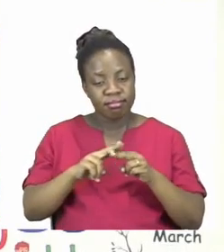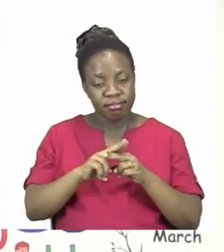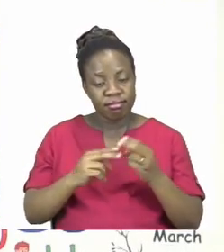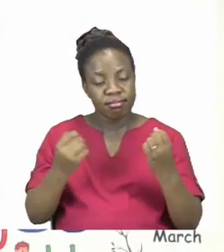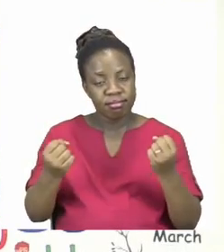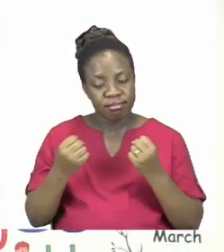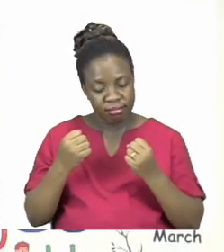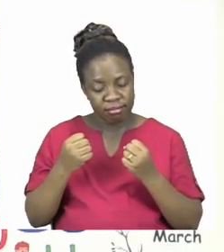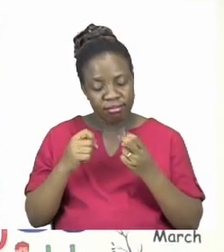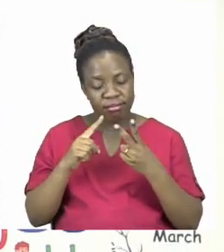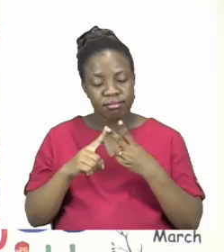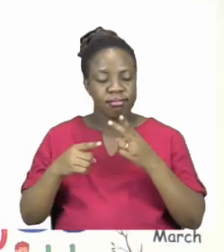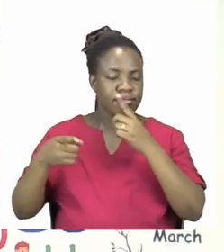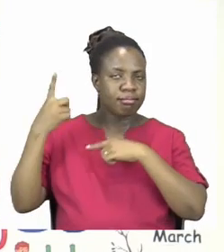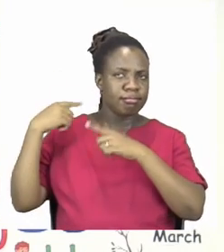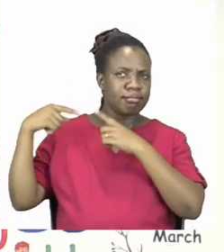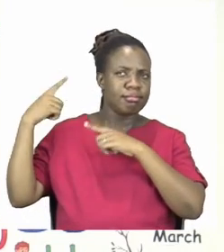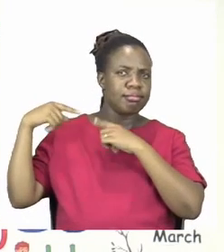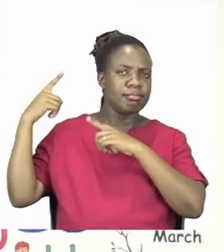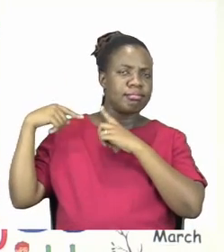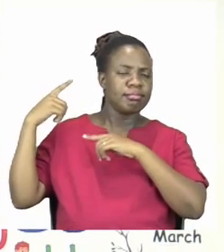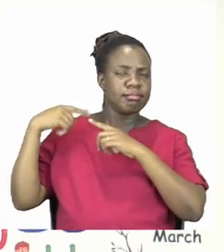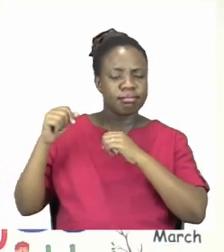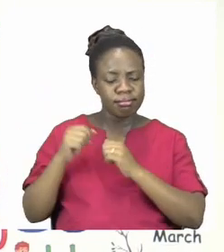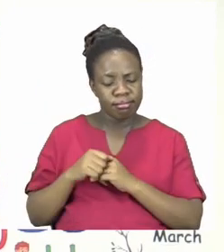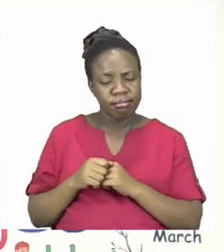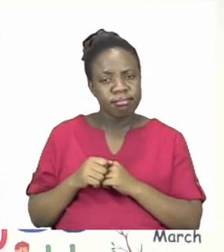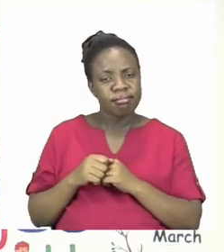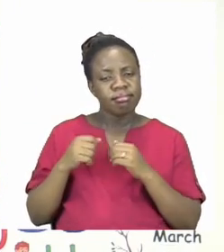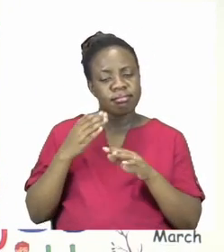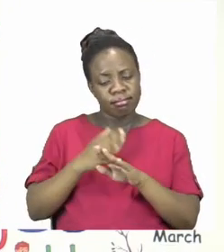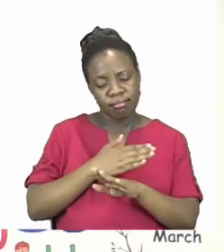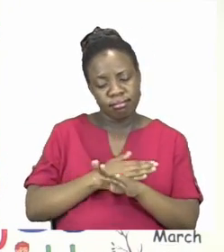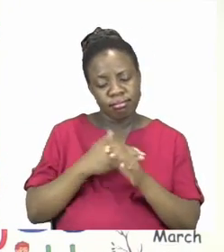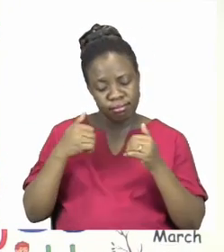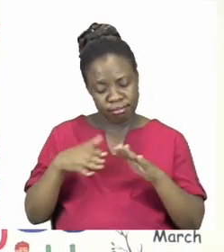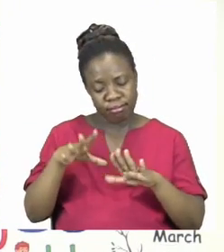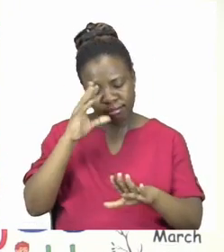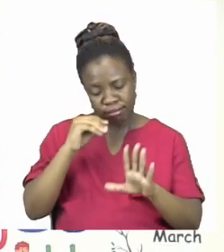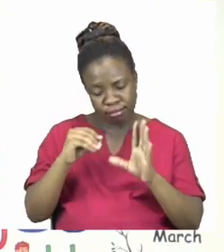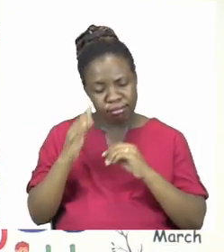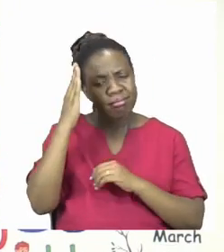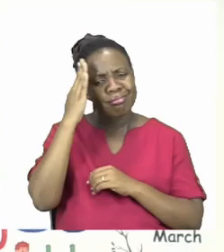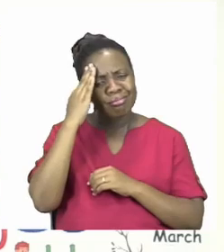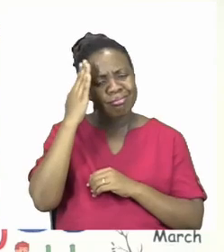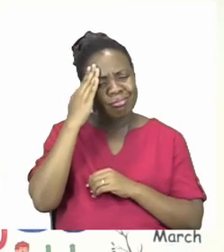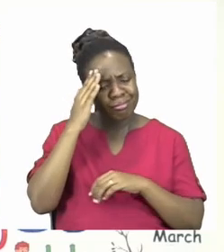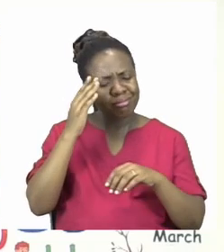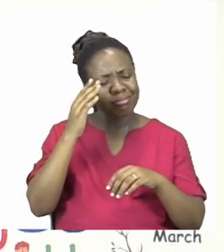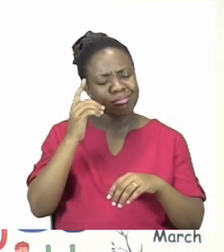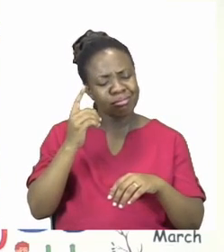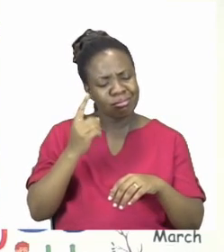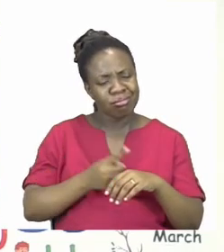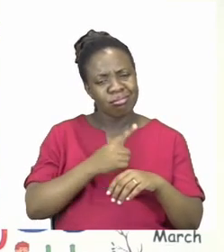and revision. Before we get into any lessons, boys and girls, we know that we need to sanitize.